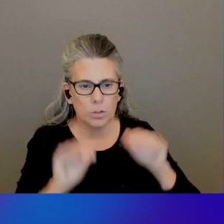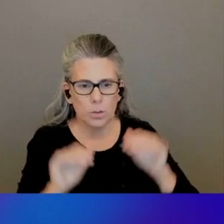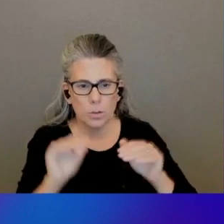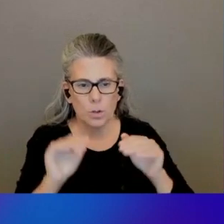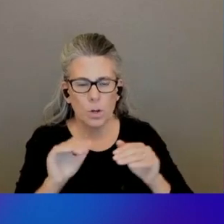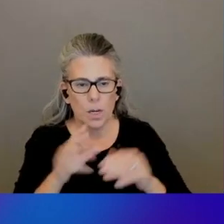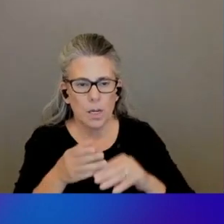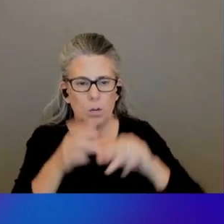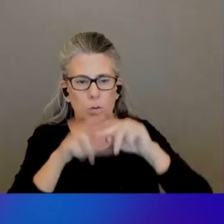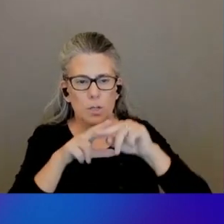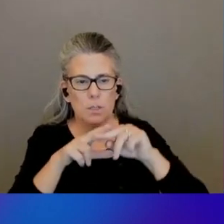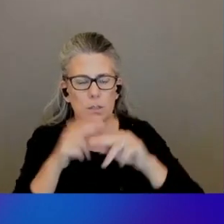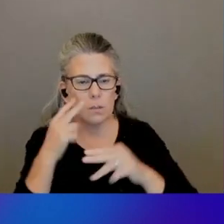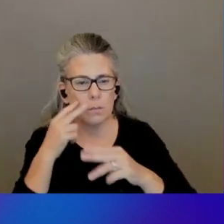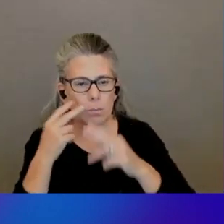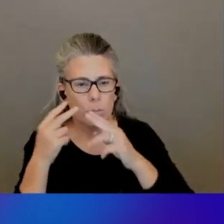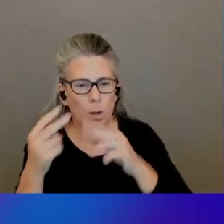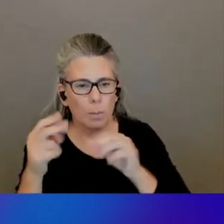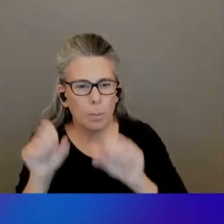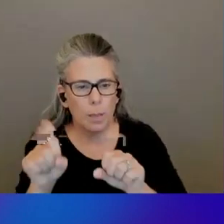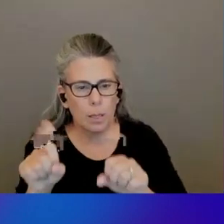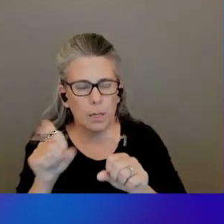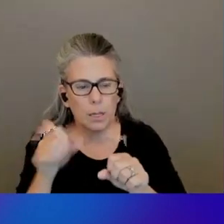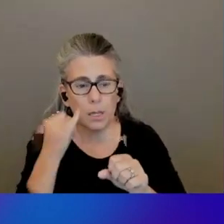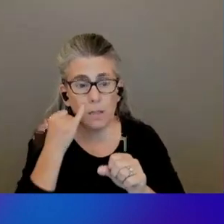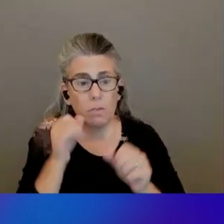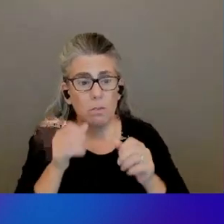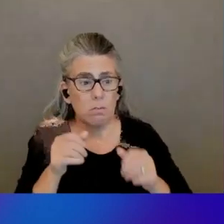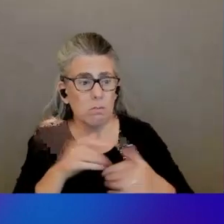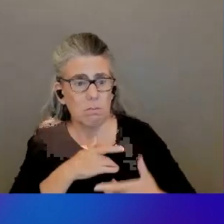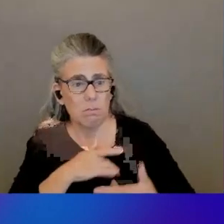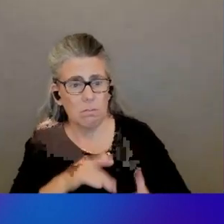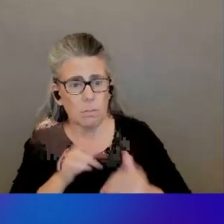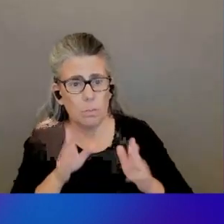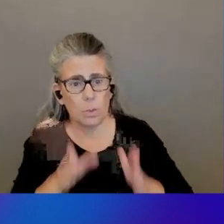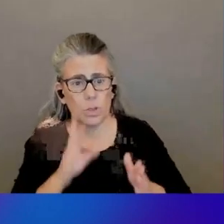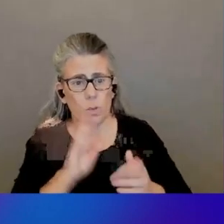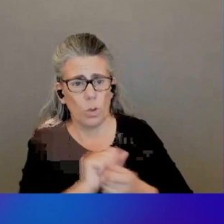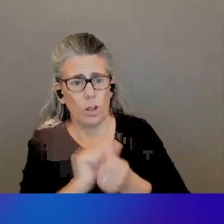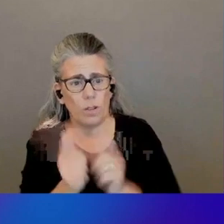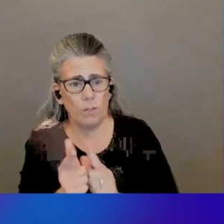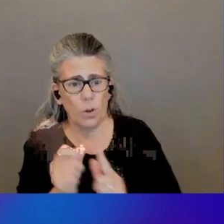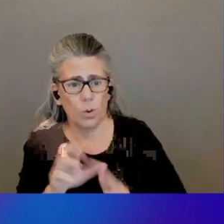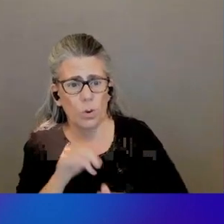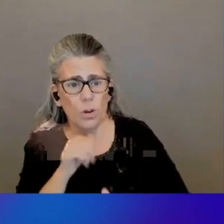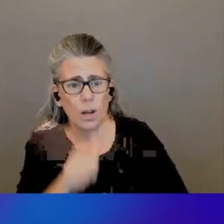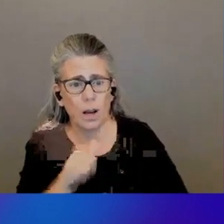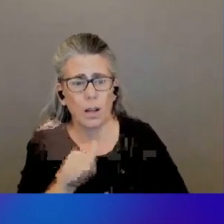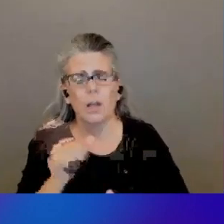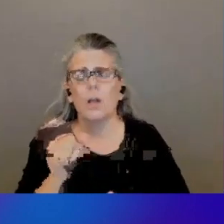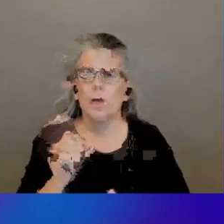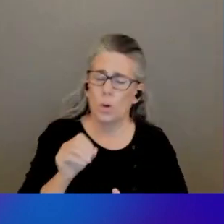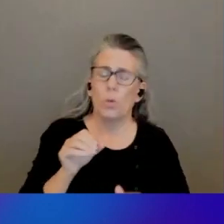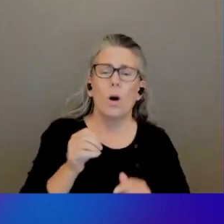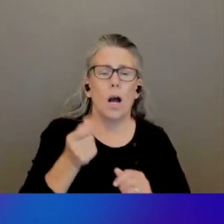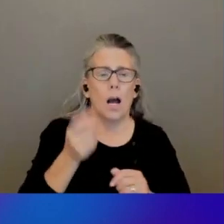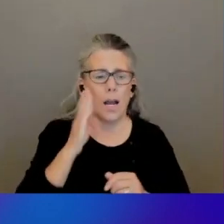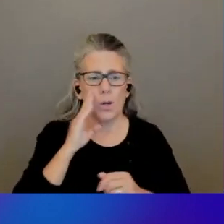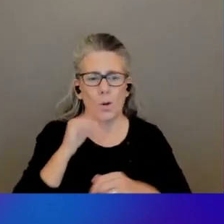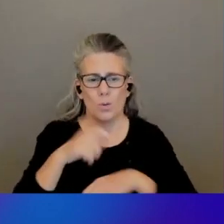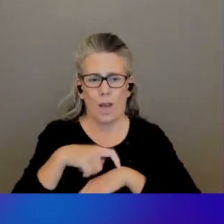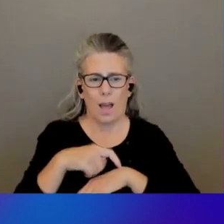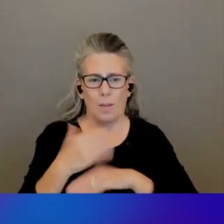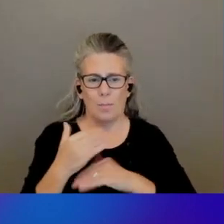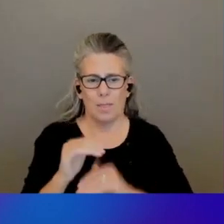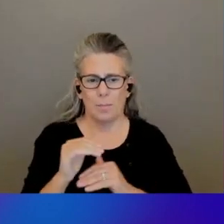likelihood that somebody converts. And I know that we're getting a little bit short on time, so I just want to show a few more things where it does give